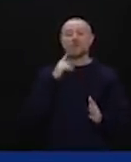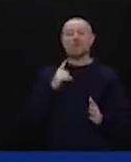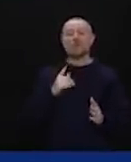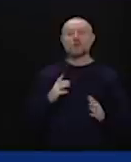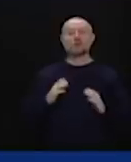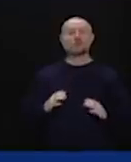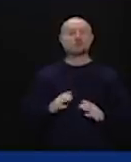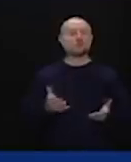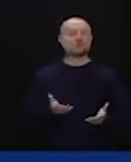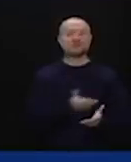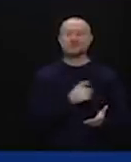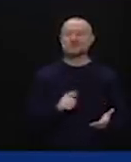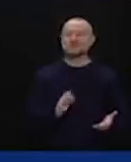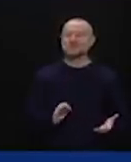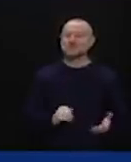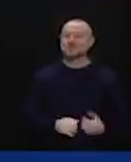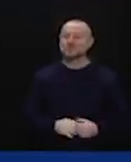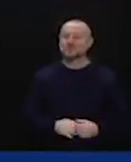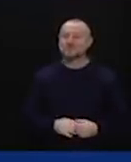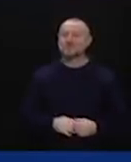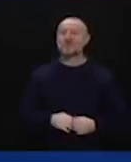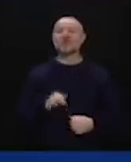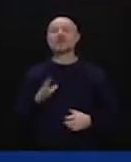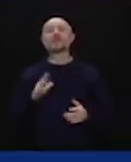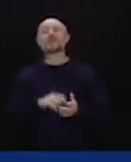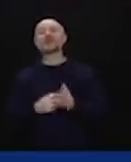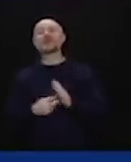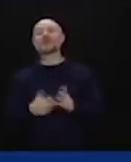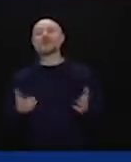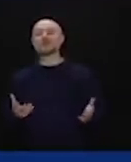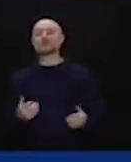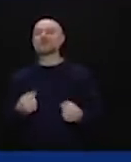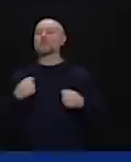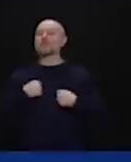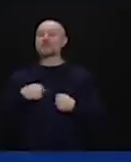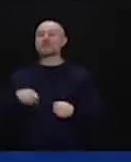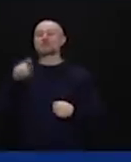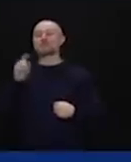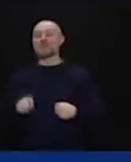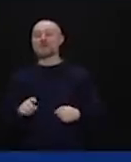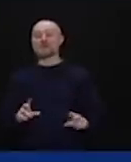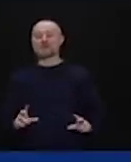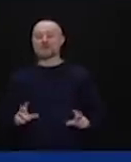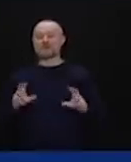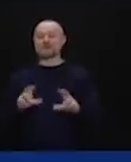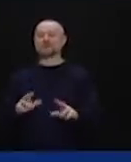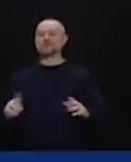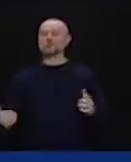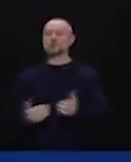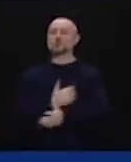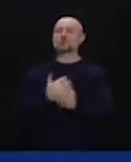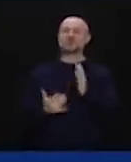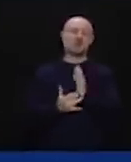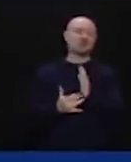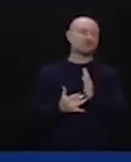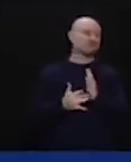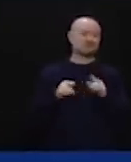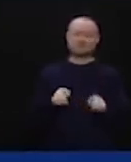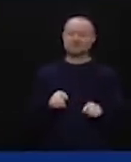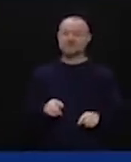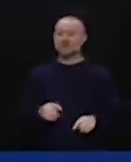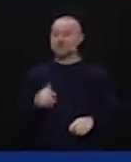So what it means here is we have to invest in new technology. If we want to stay number